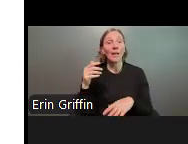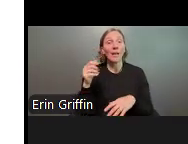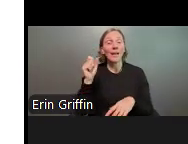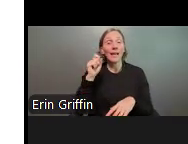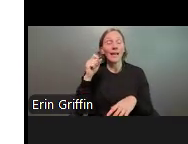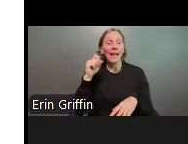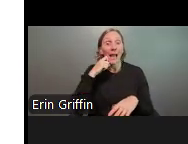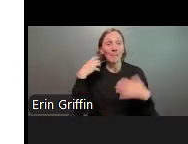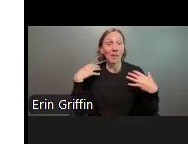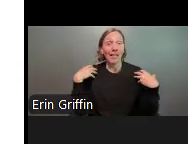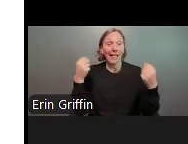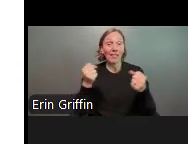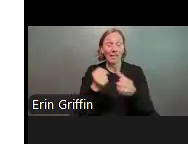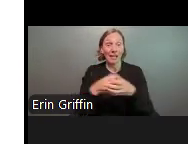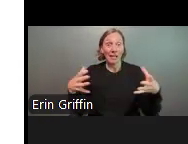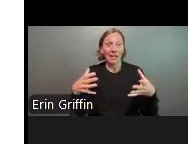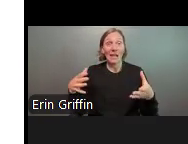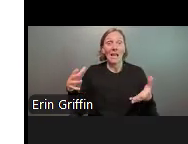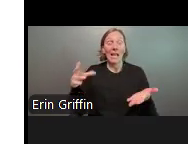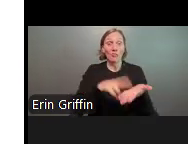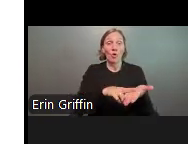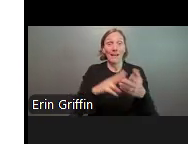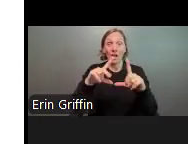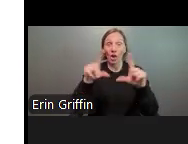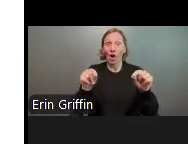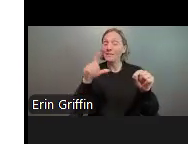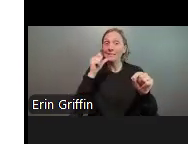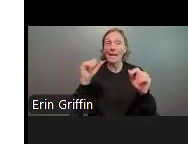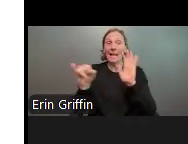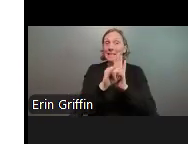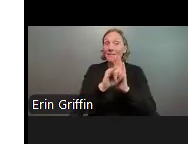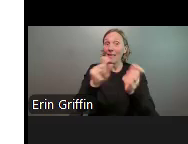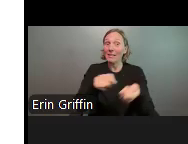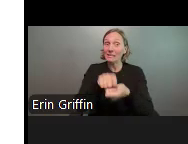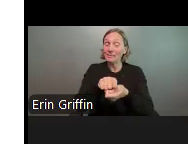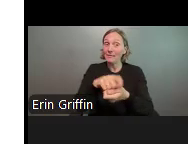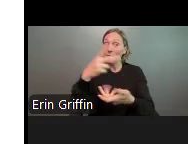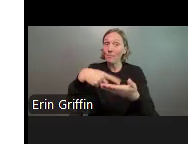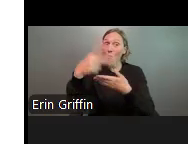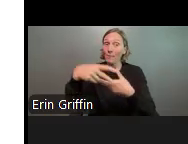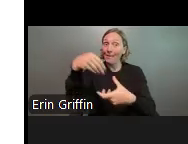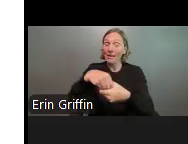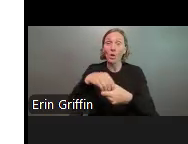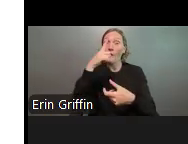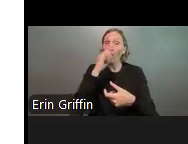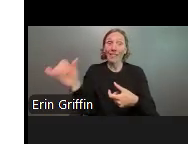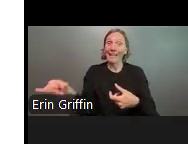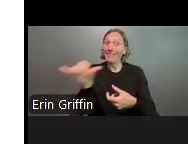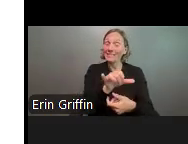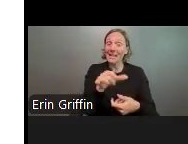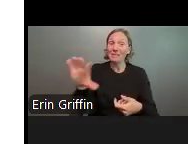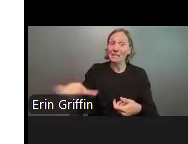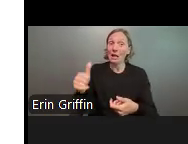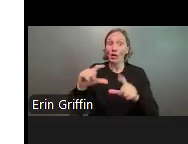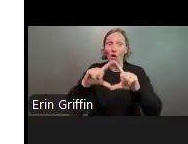cards don't identify the specific program they're in. They will look like another Provider 1 card